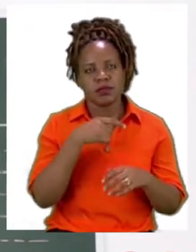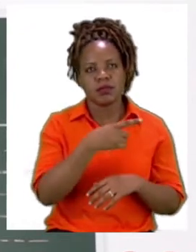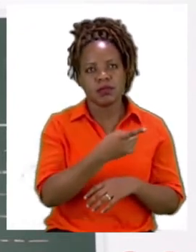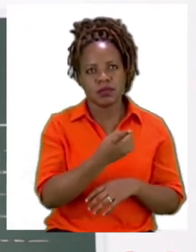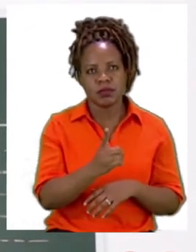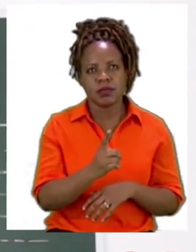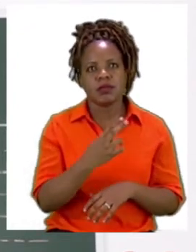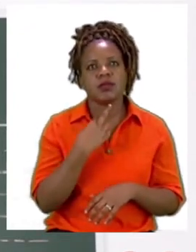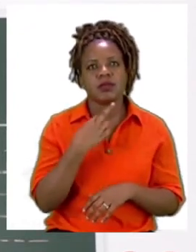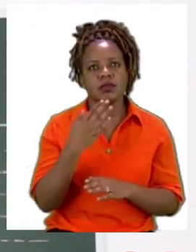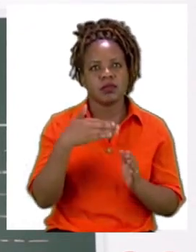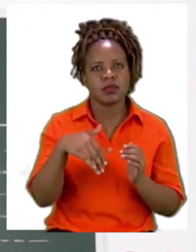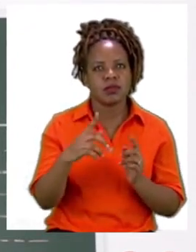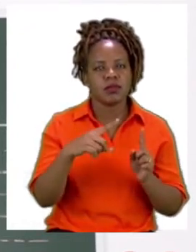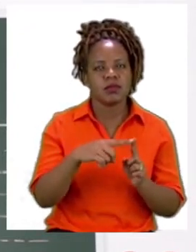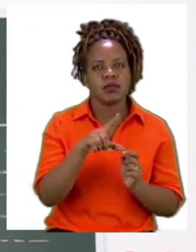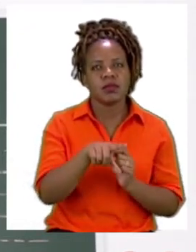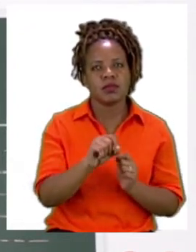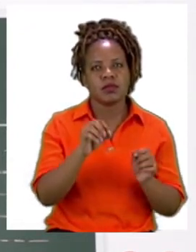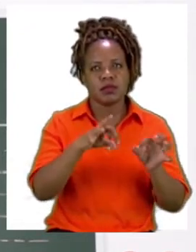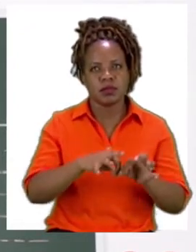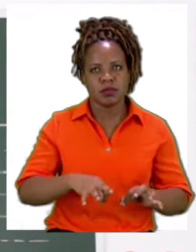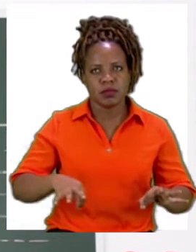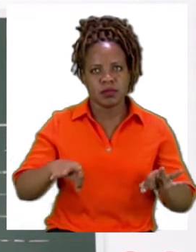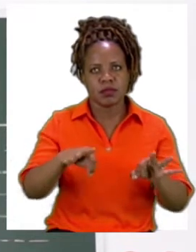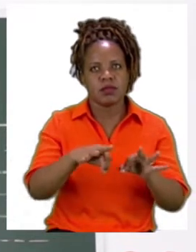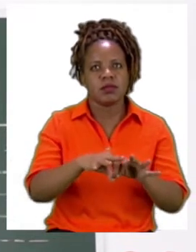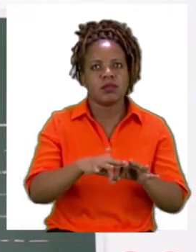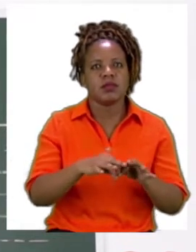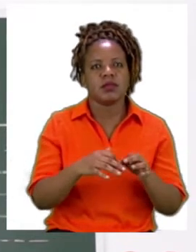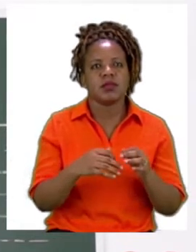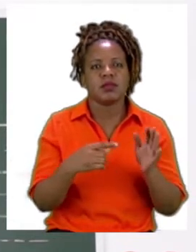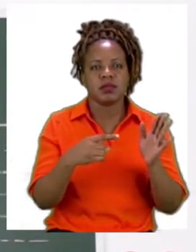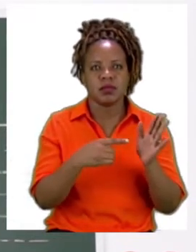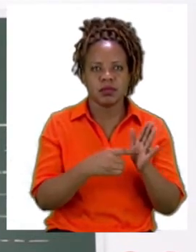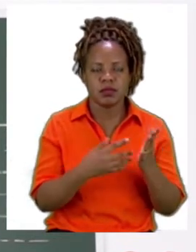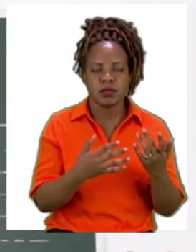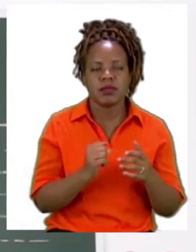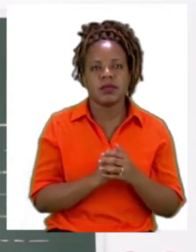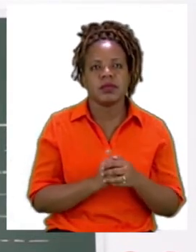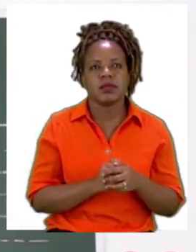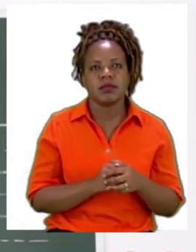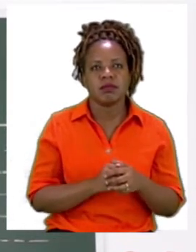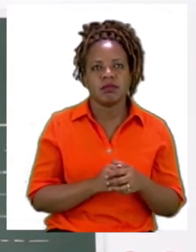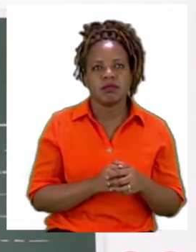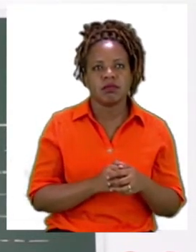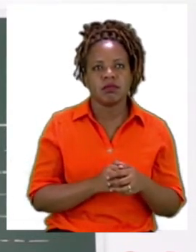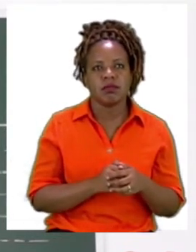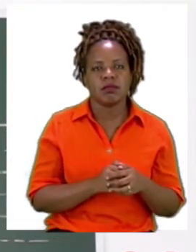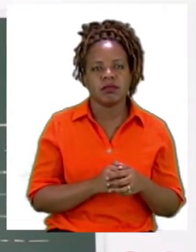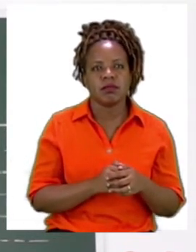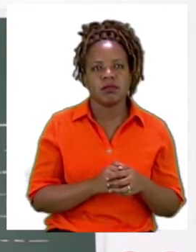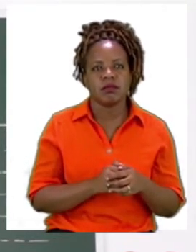They are going to the farm. So far, everything is making sense. Now we